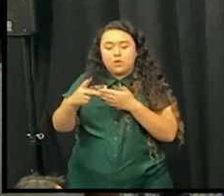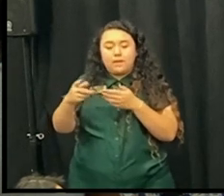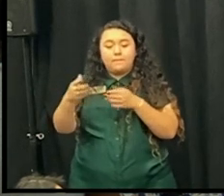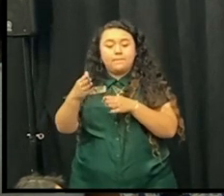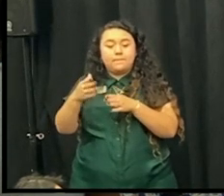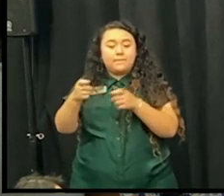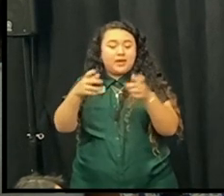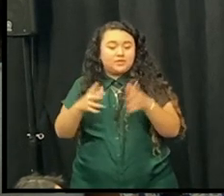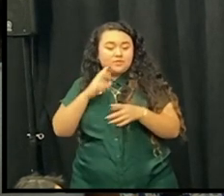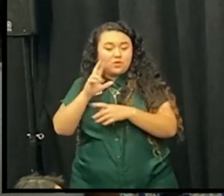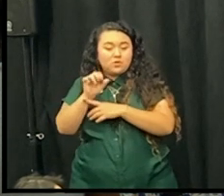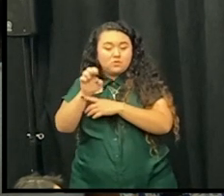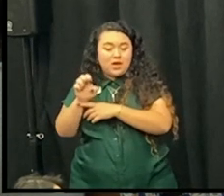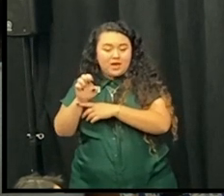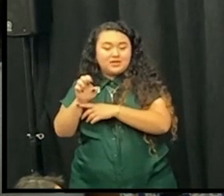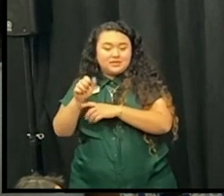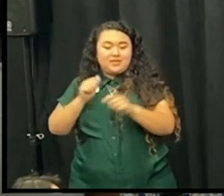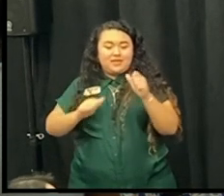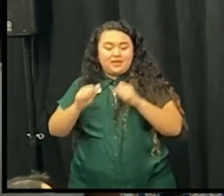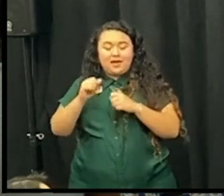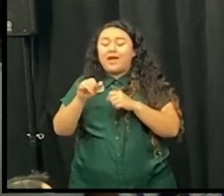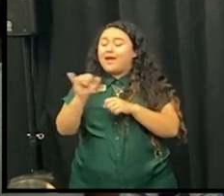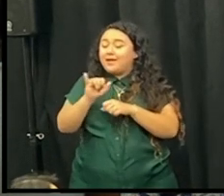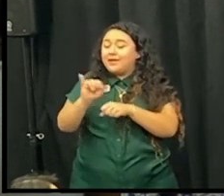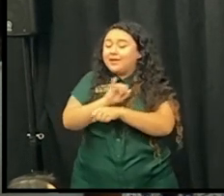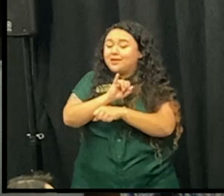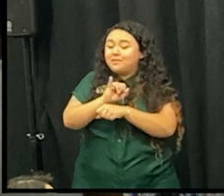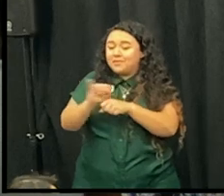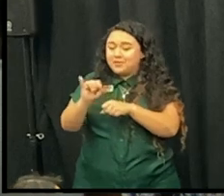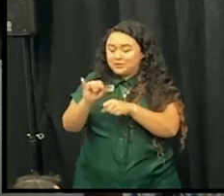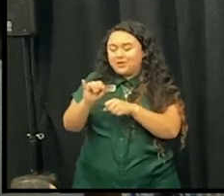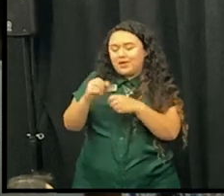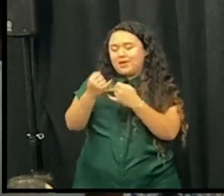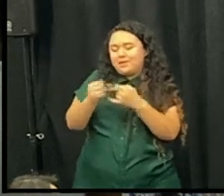she is an independent producer, Victoria.